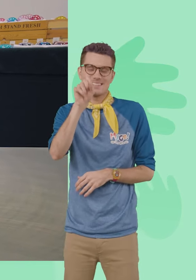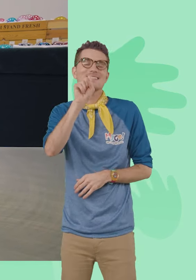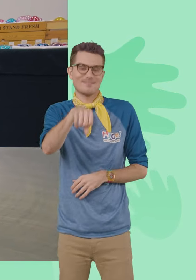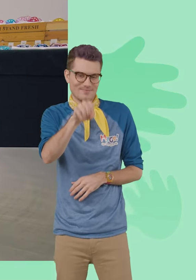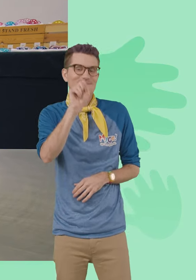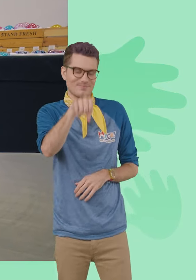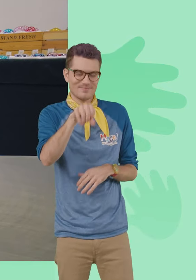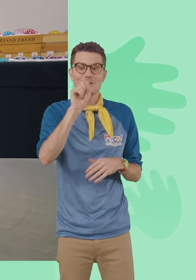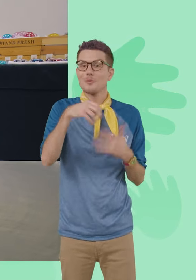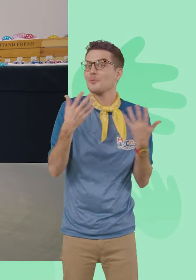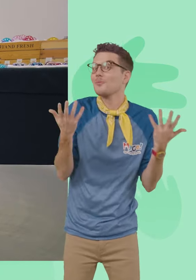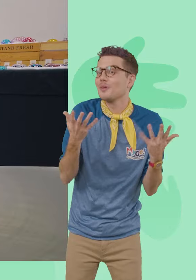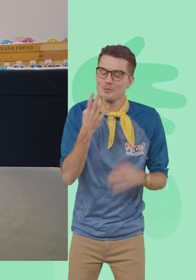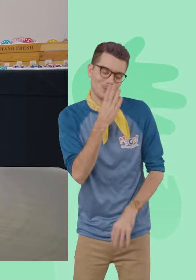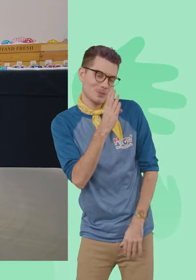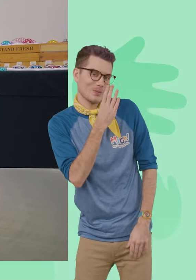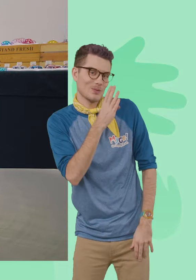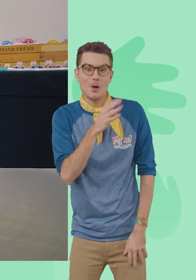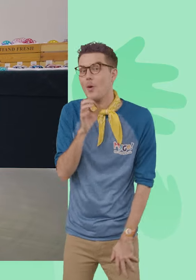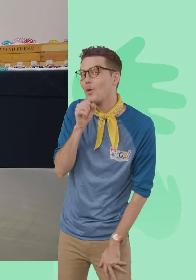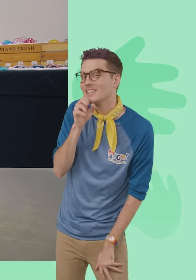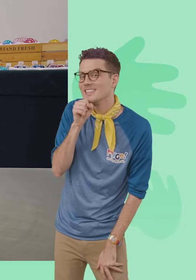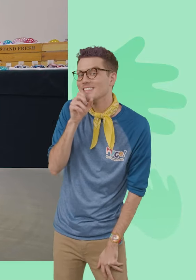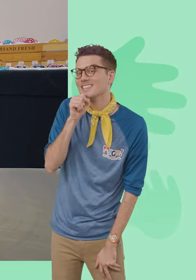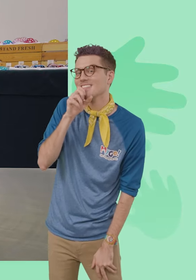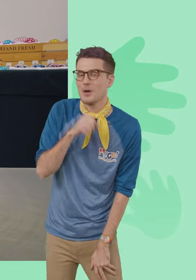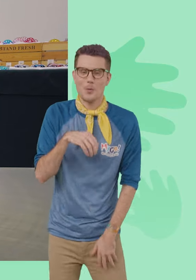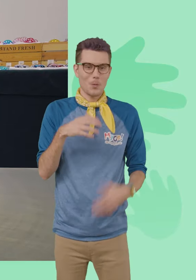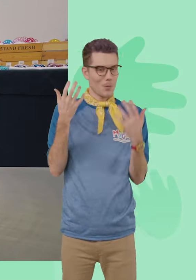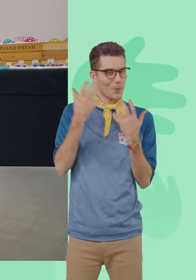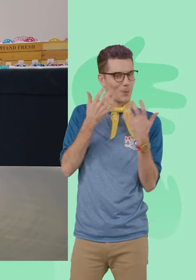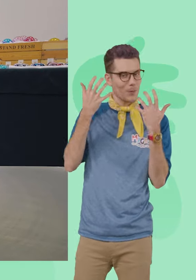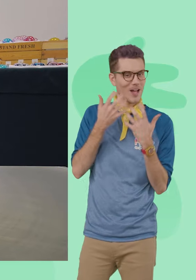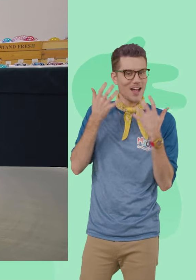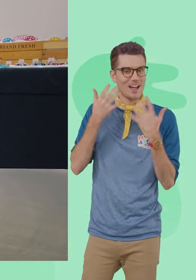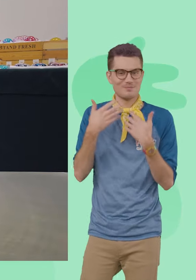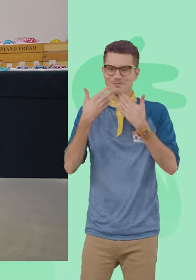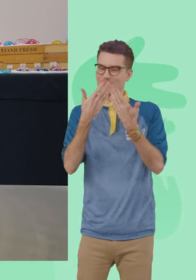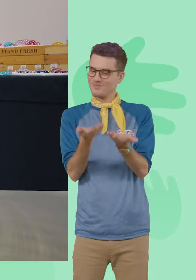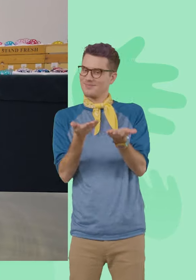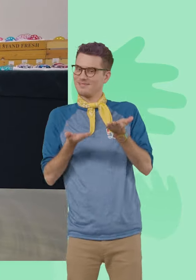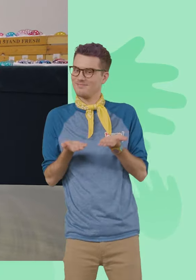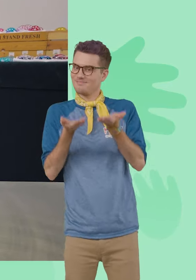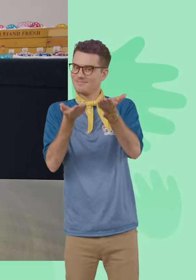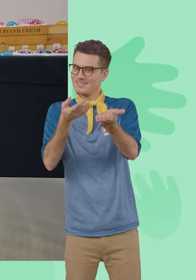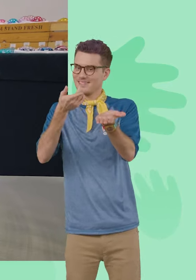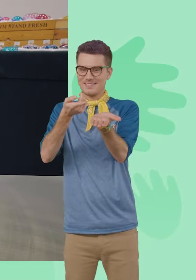used? Yeah, blue and orange. Whoa, here it